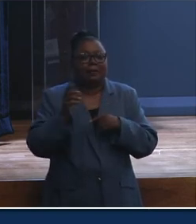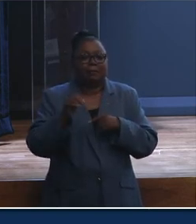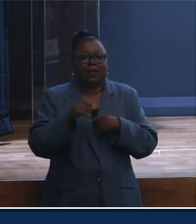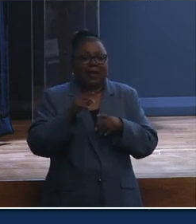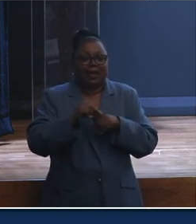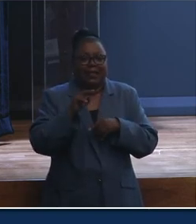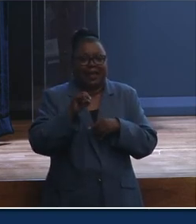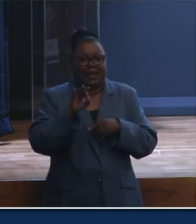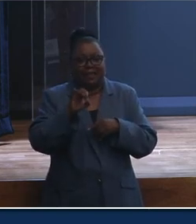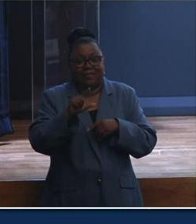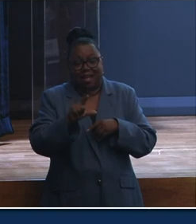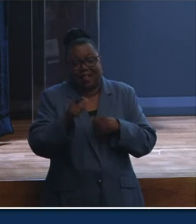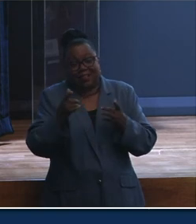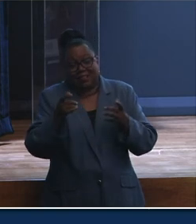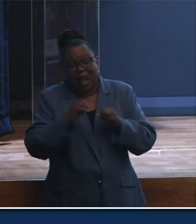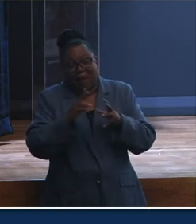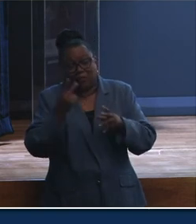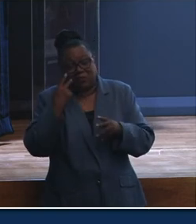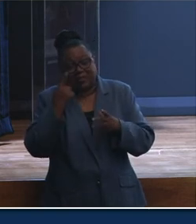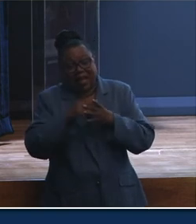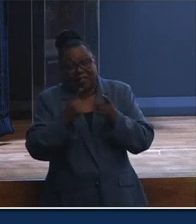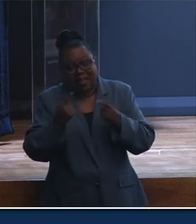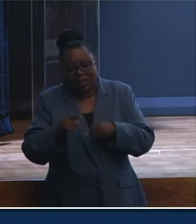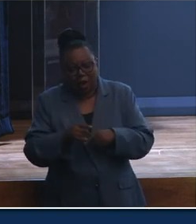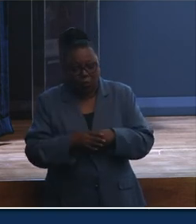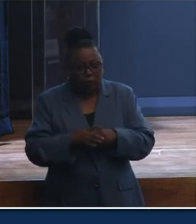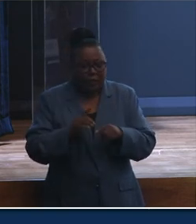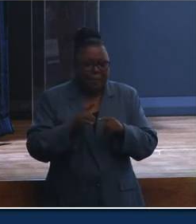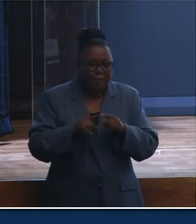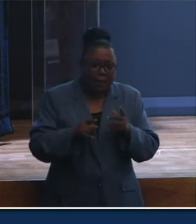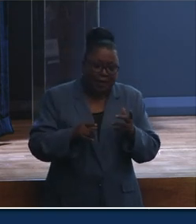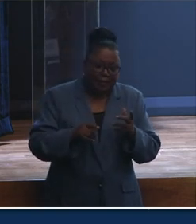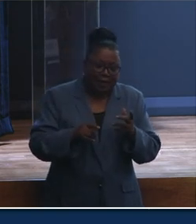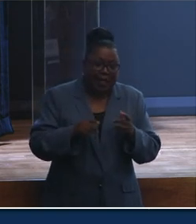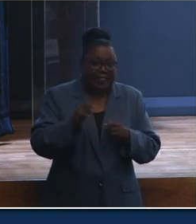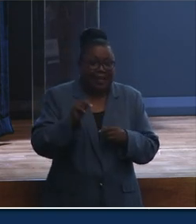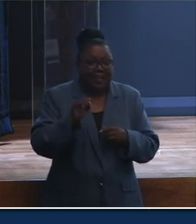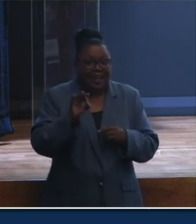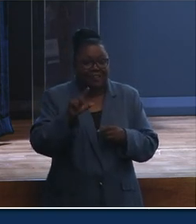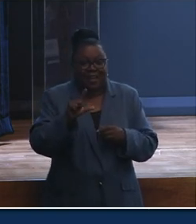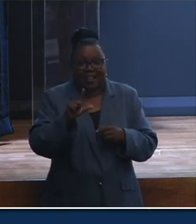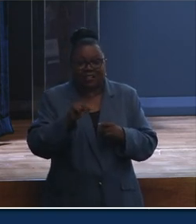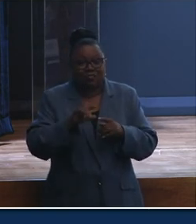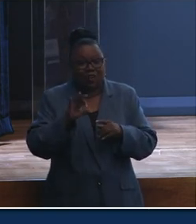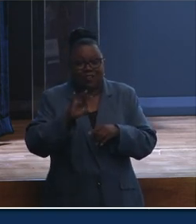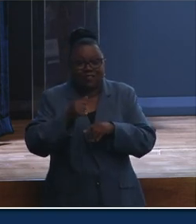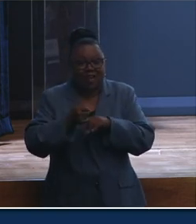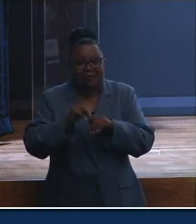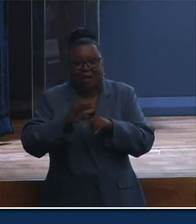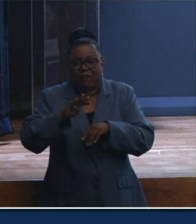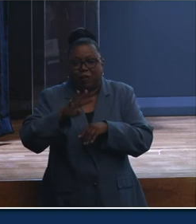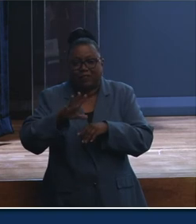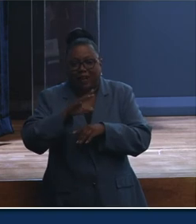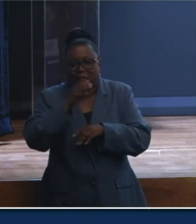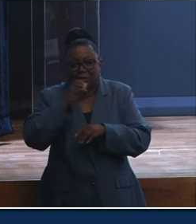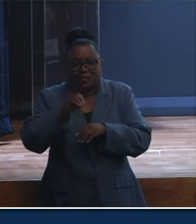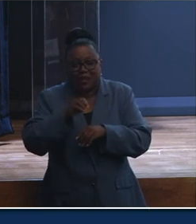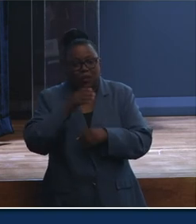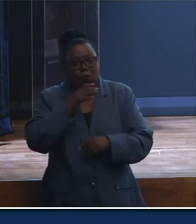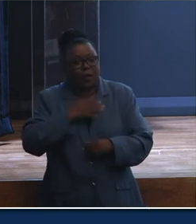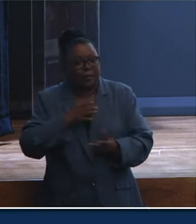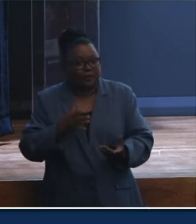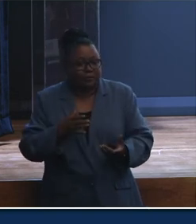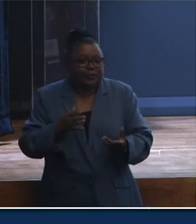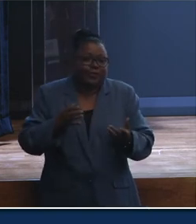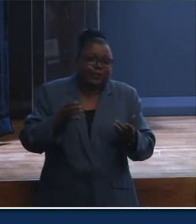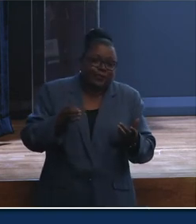NFL. Obviously, you know, we'll see how that goes. But the NFL is for fan base, 45% is women.